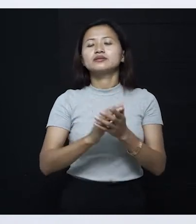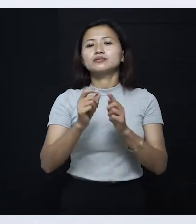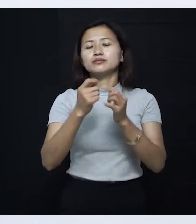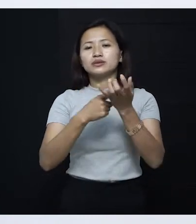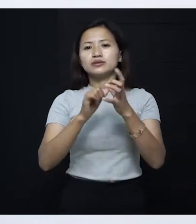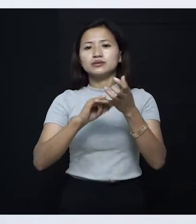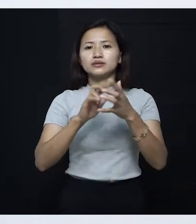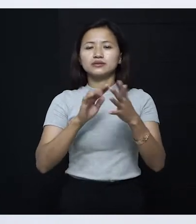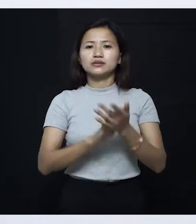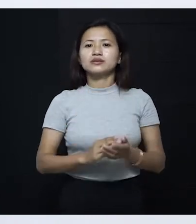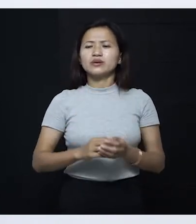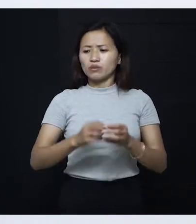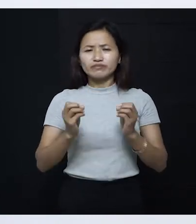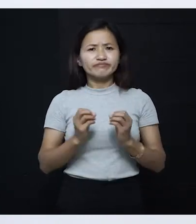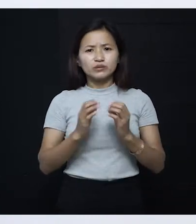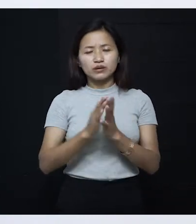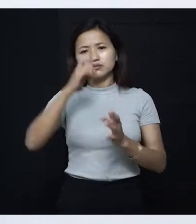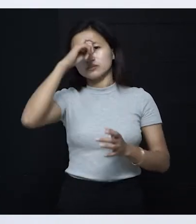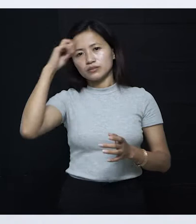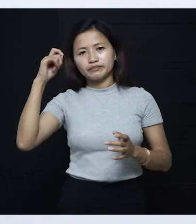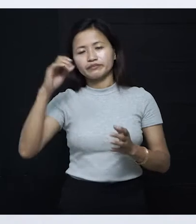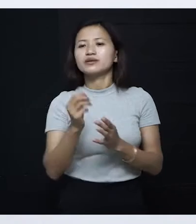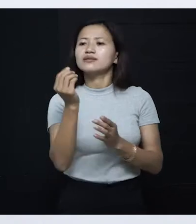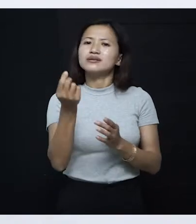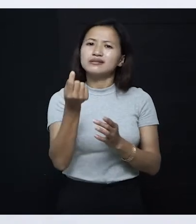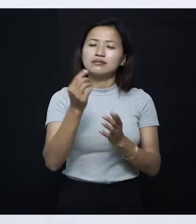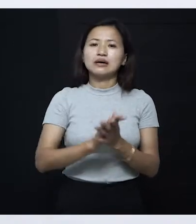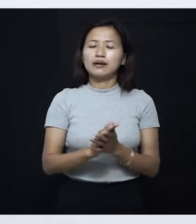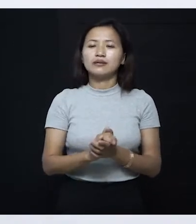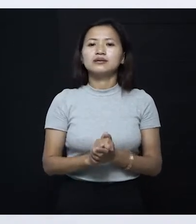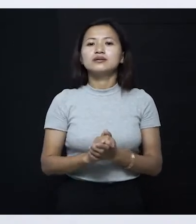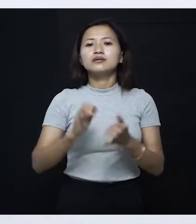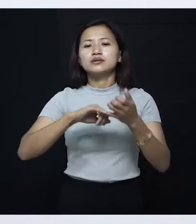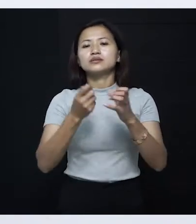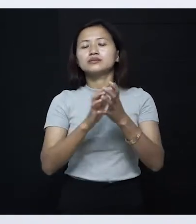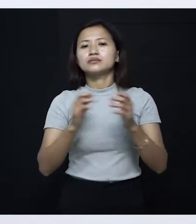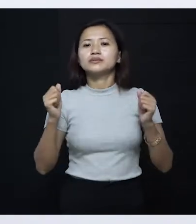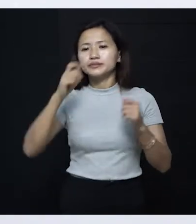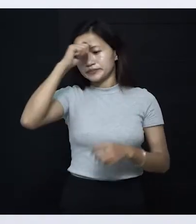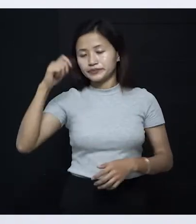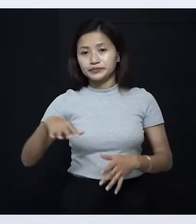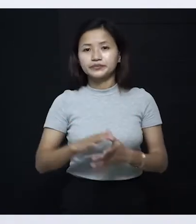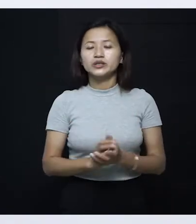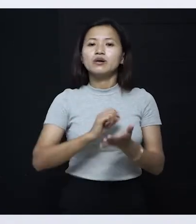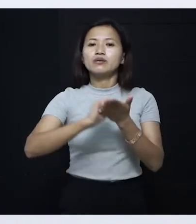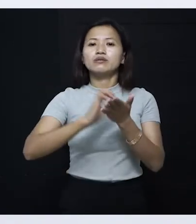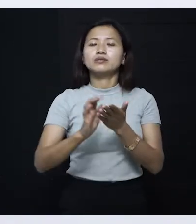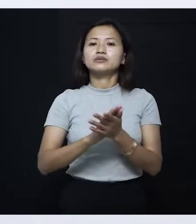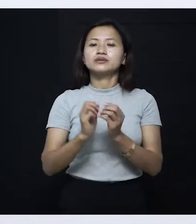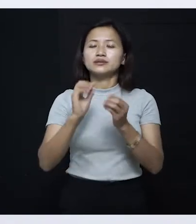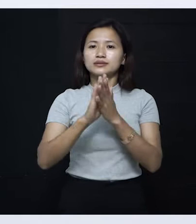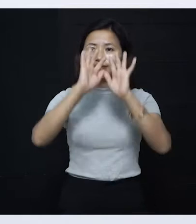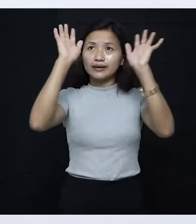pleasantly warm in summer. It is not hot, but pleasantly warm in summer. So when you write about the climate,